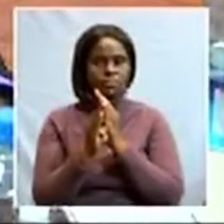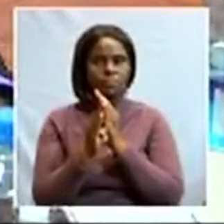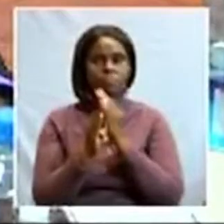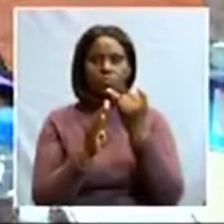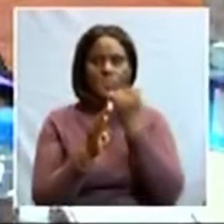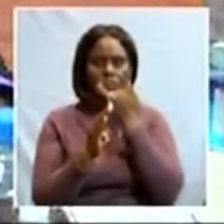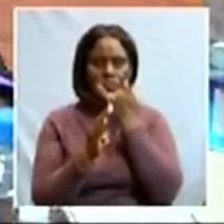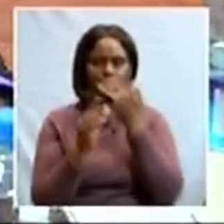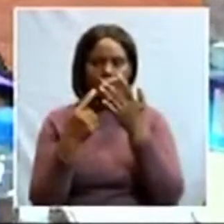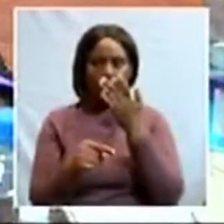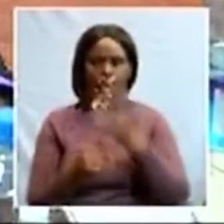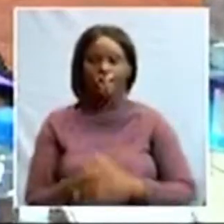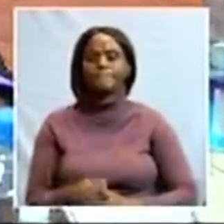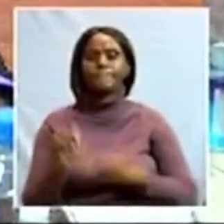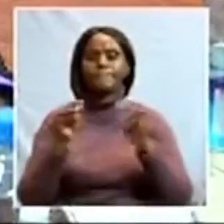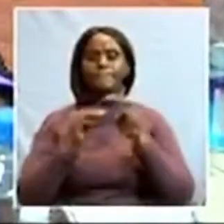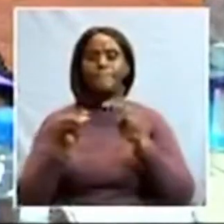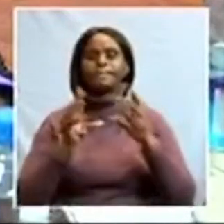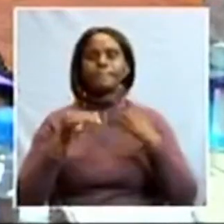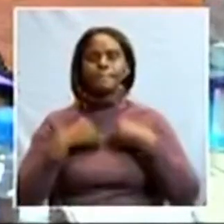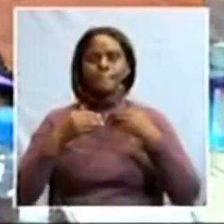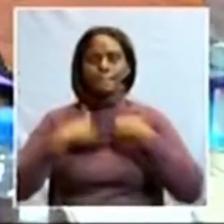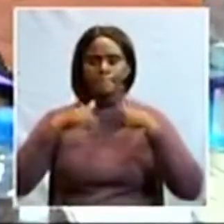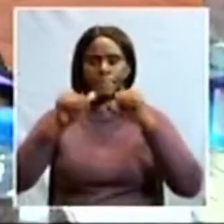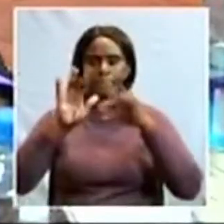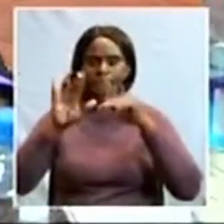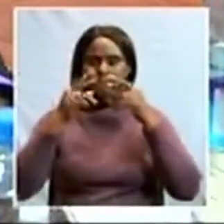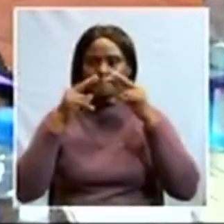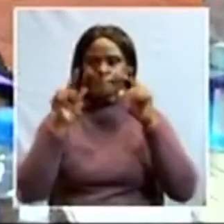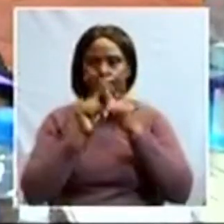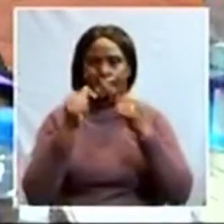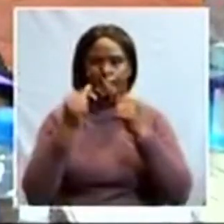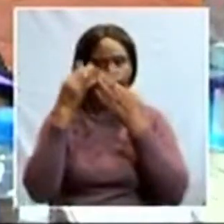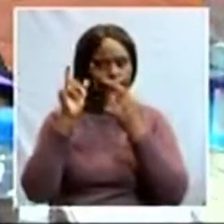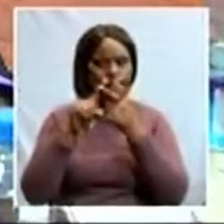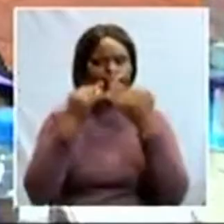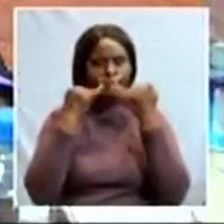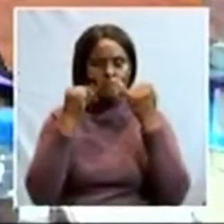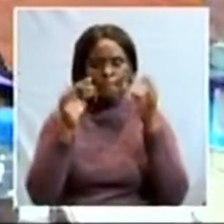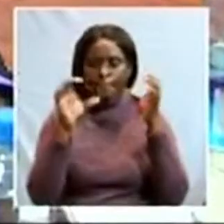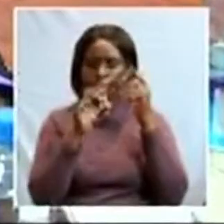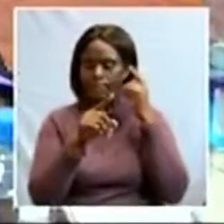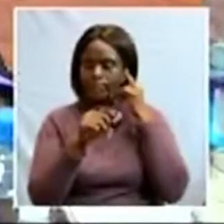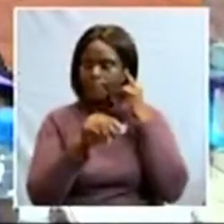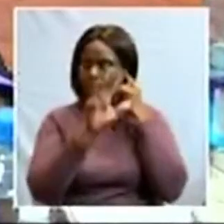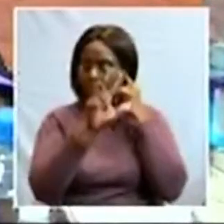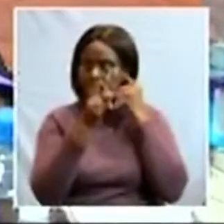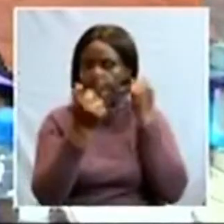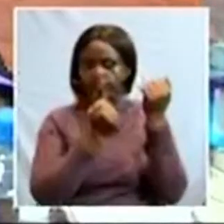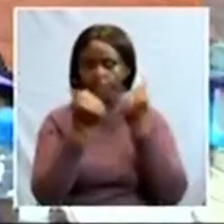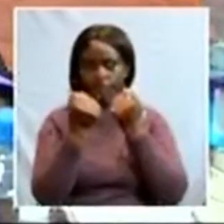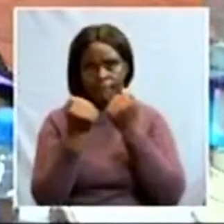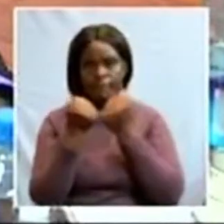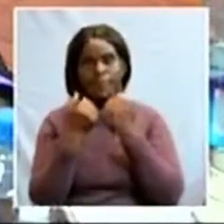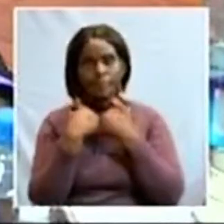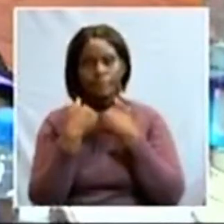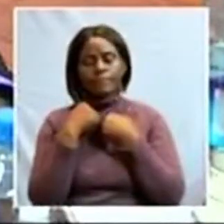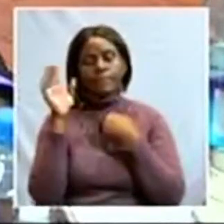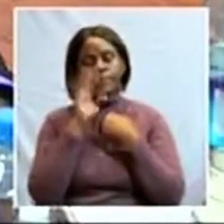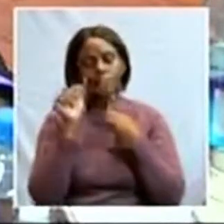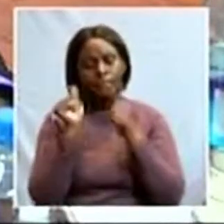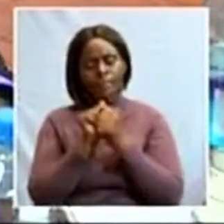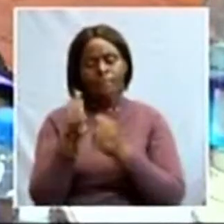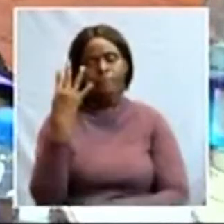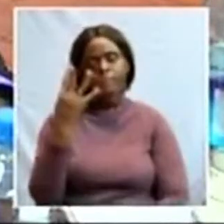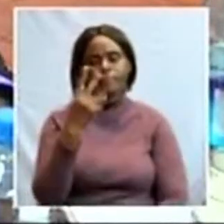Cause of query. Management acknowledges the auditor's finding and wish to state that council had 3 motor vehicles and